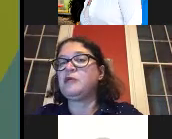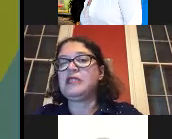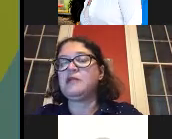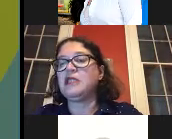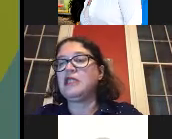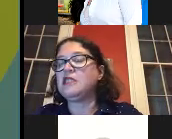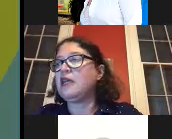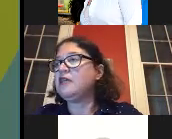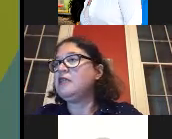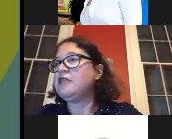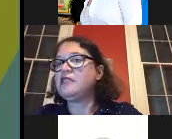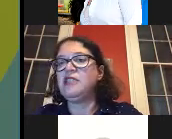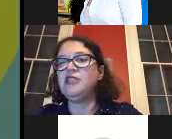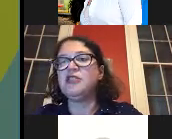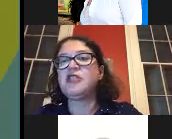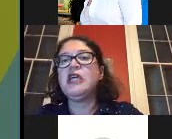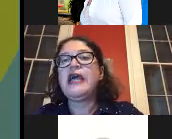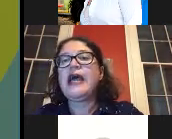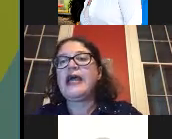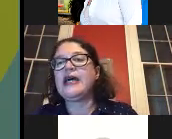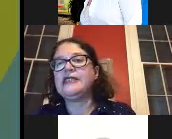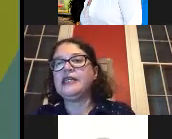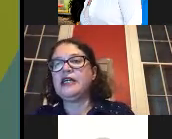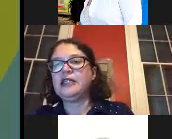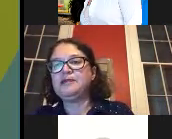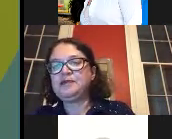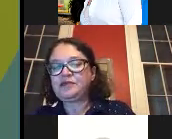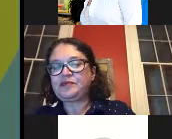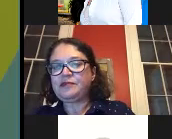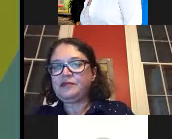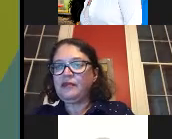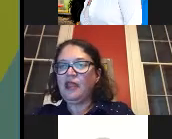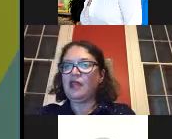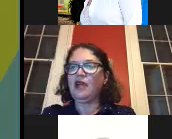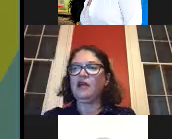for people with disabilities and seniors. And